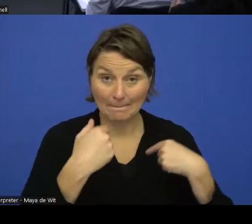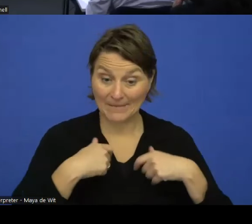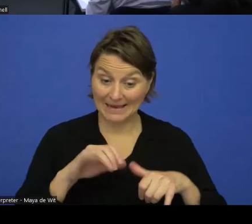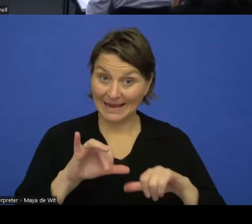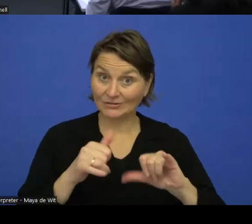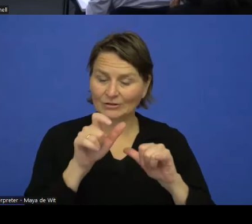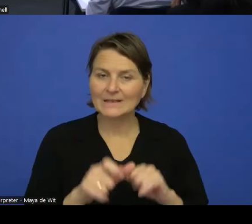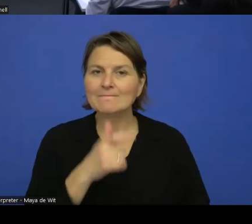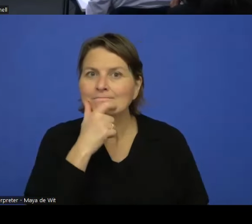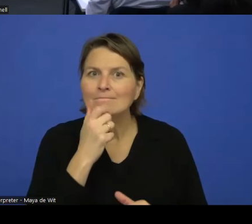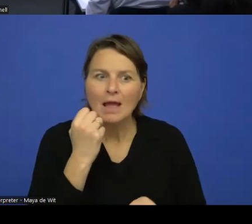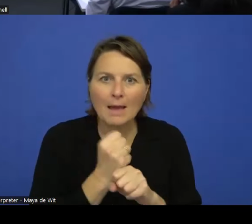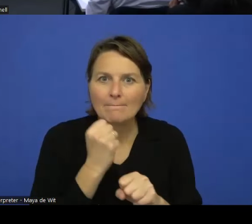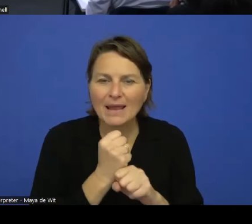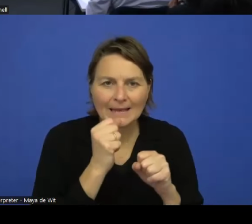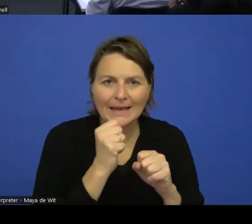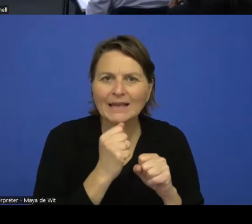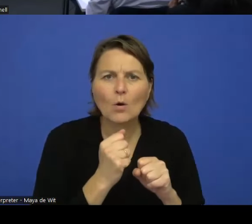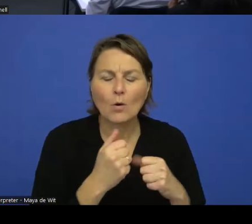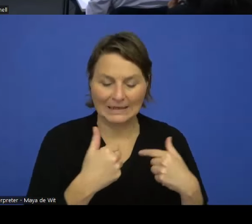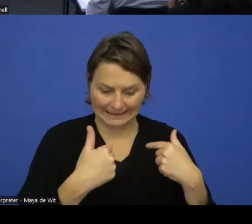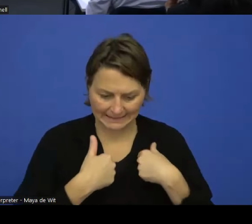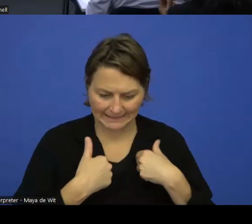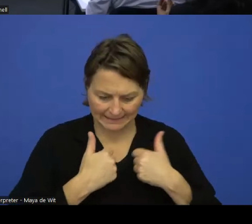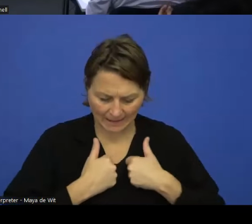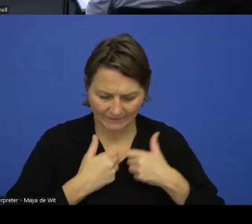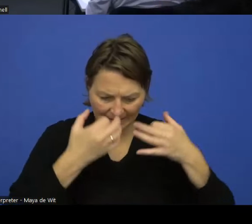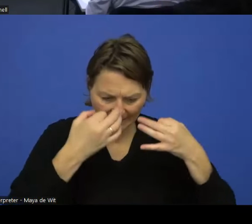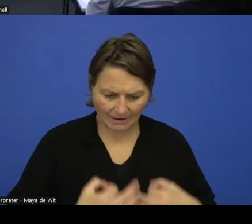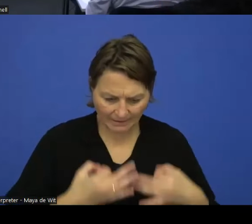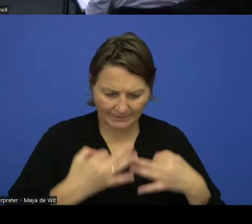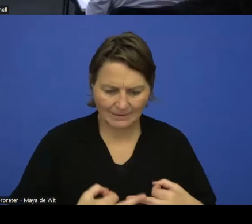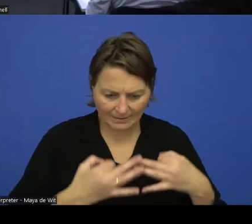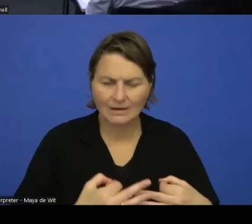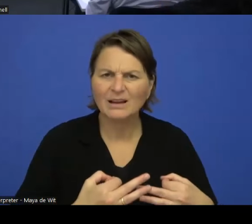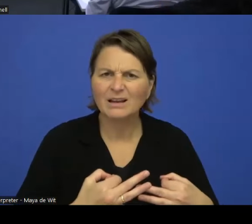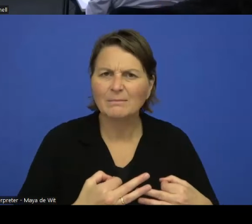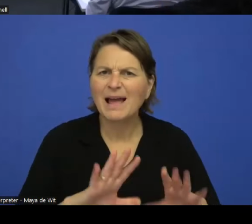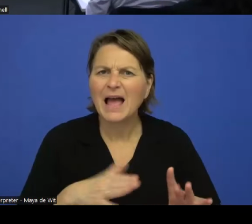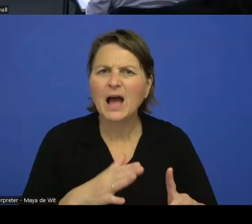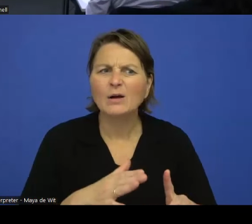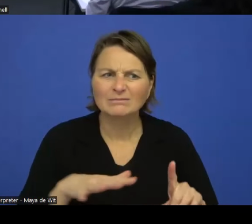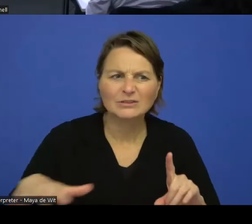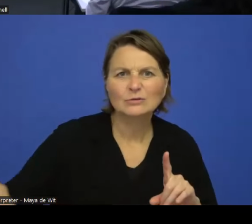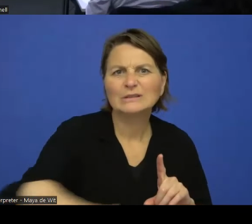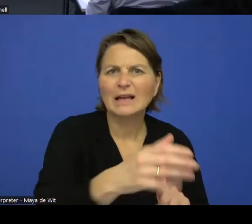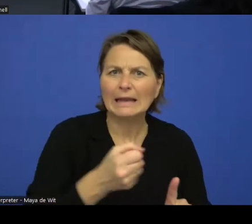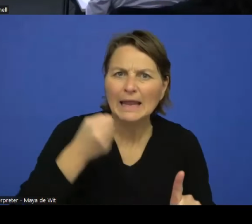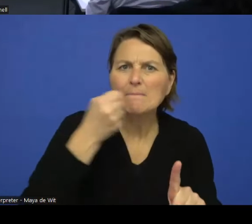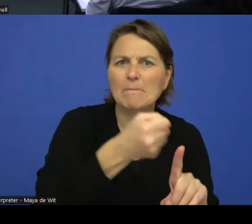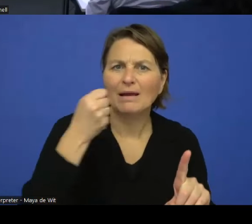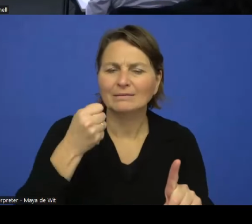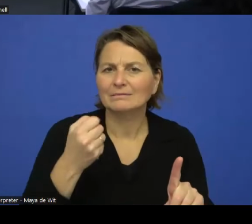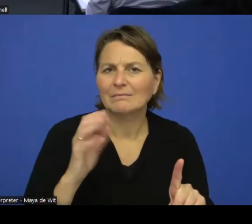well, I'm making all of these detailed individual decisions, but I'm interested in the effects on a wider society, which may be difficult